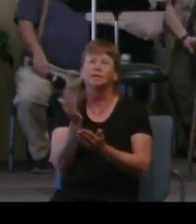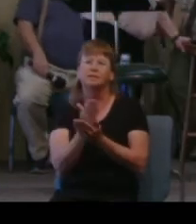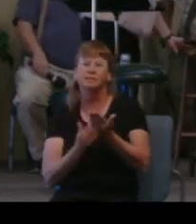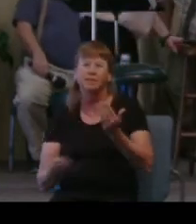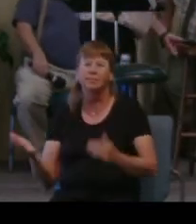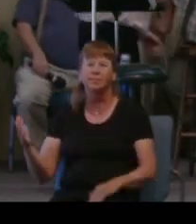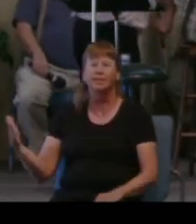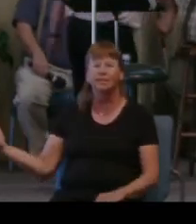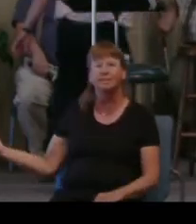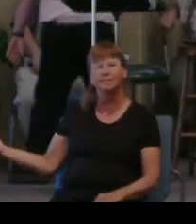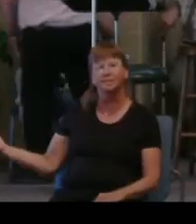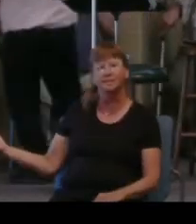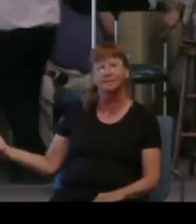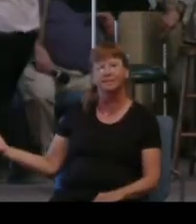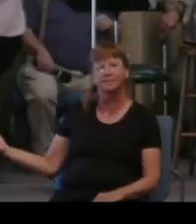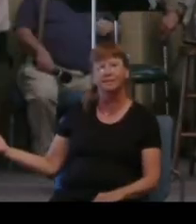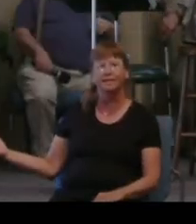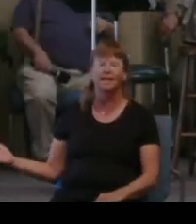for us here.